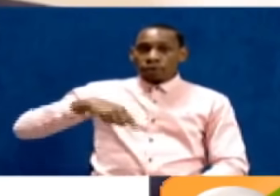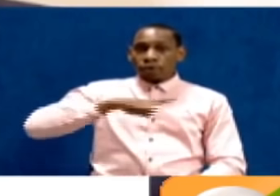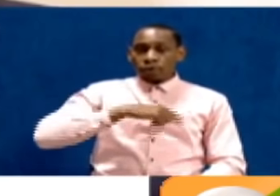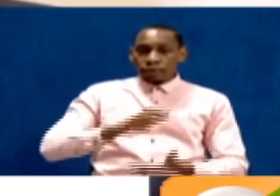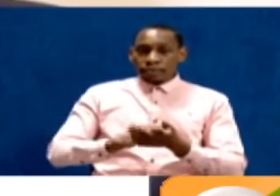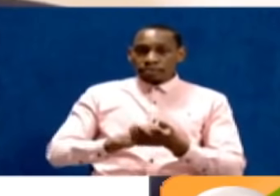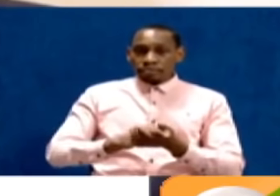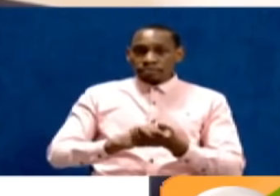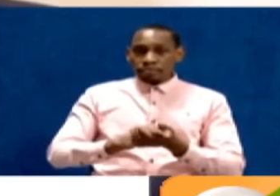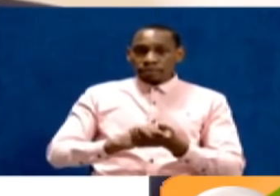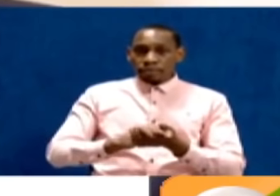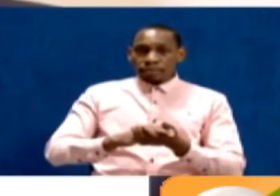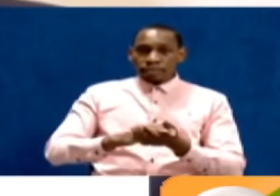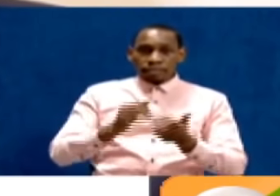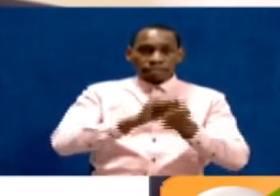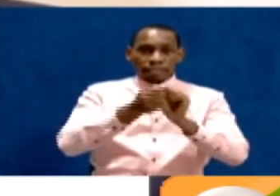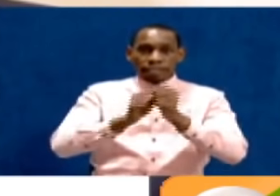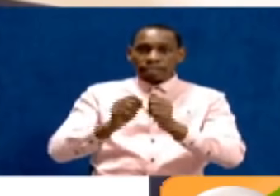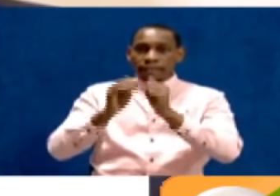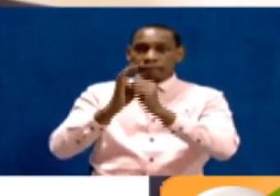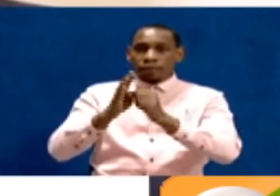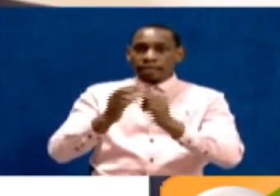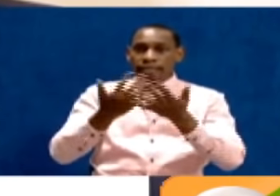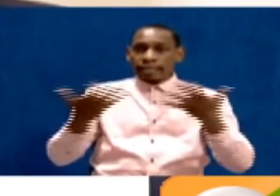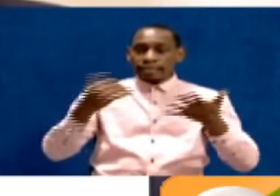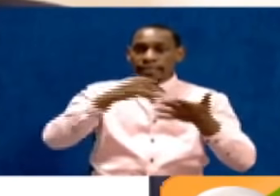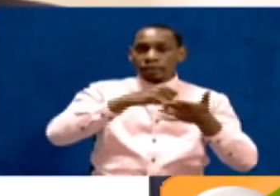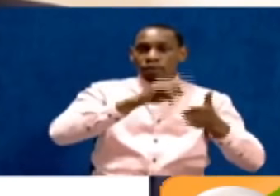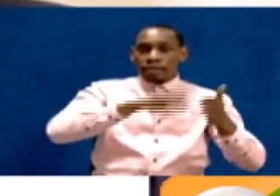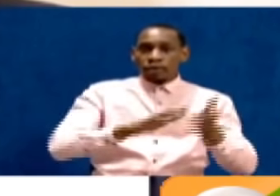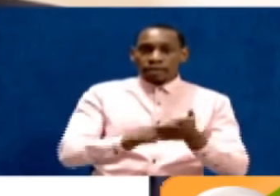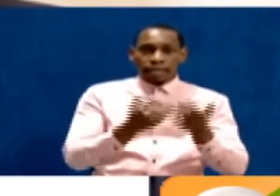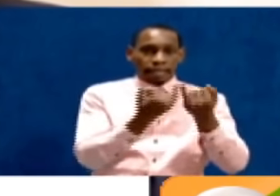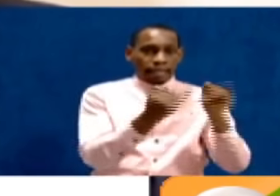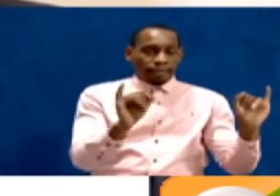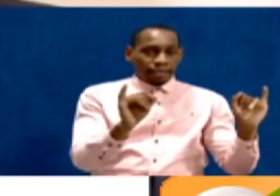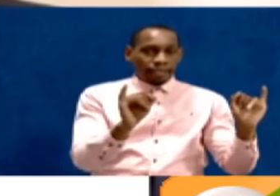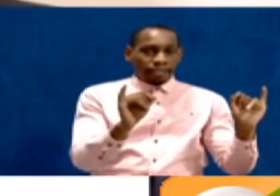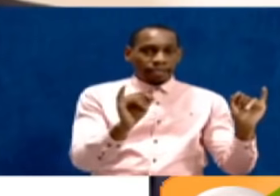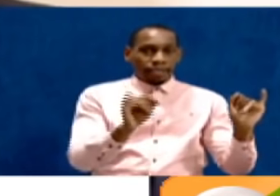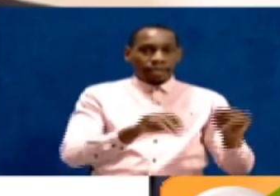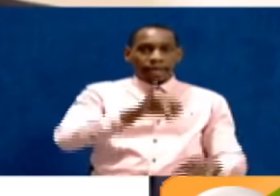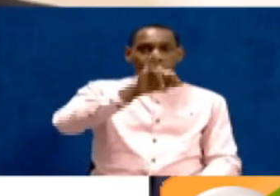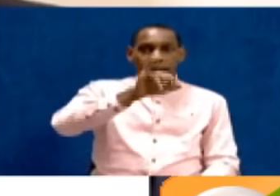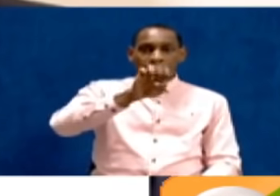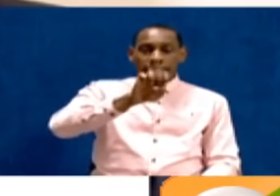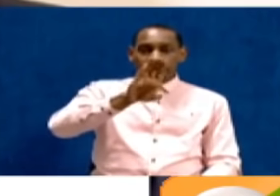track about 14 changes, which included things like the independence of the